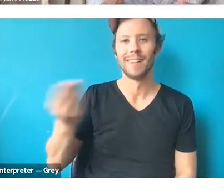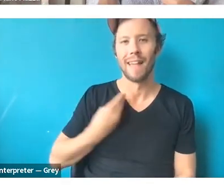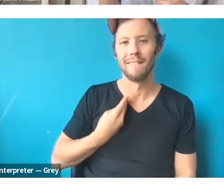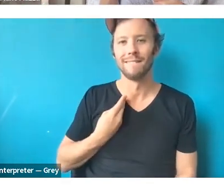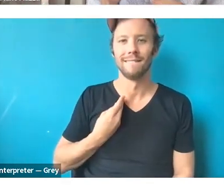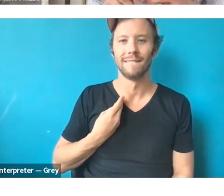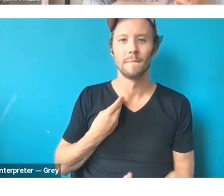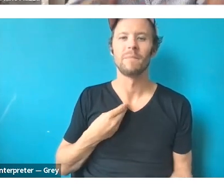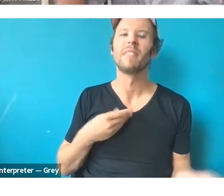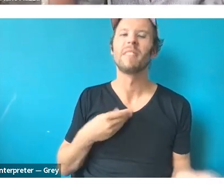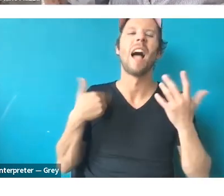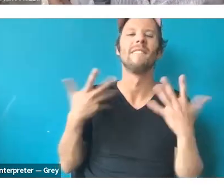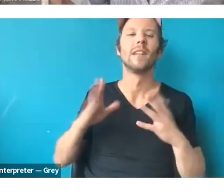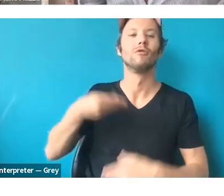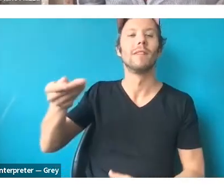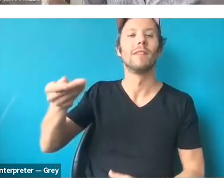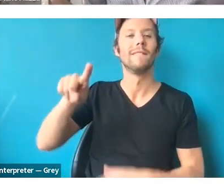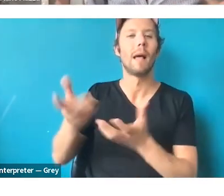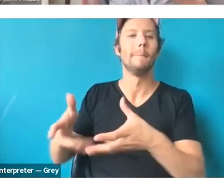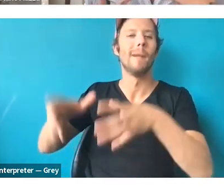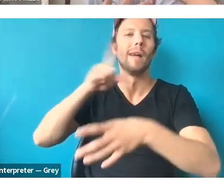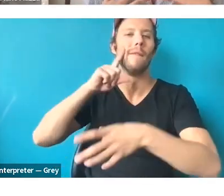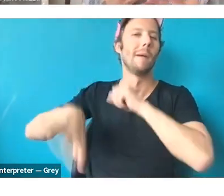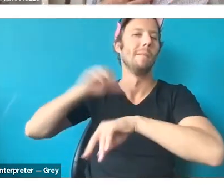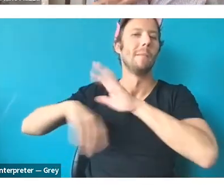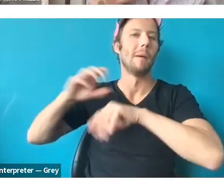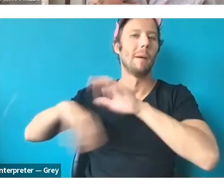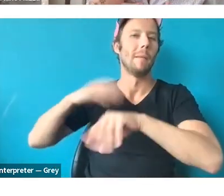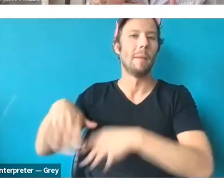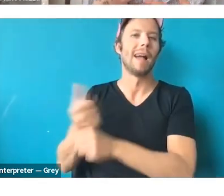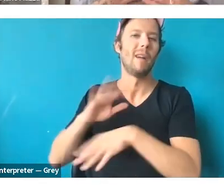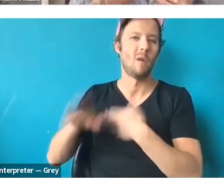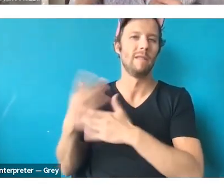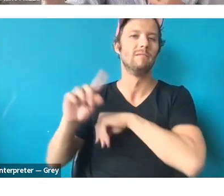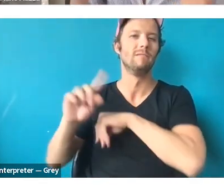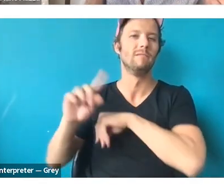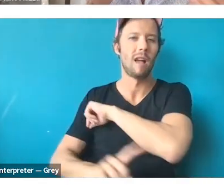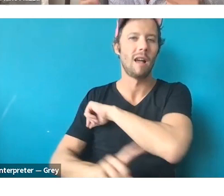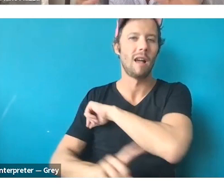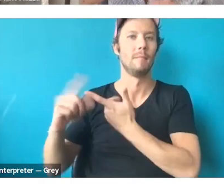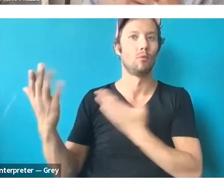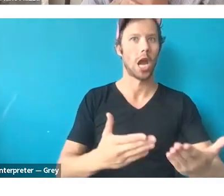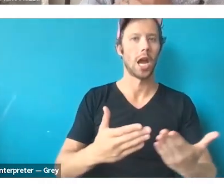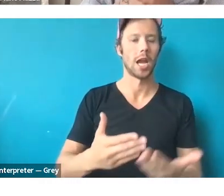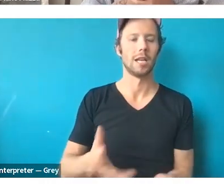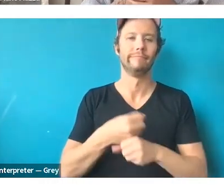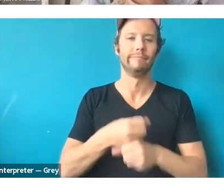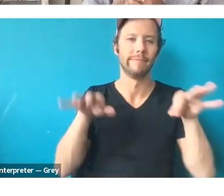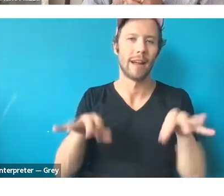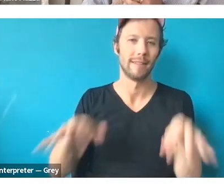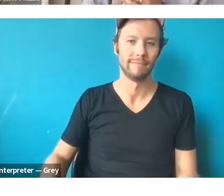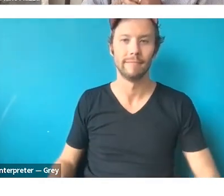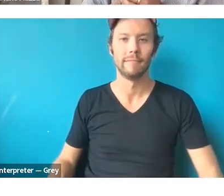sticky, messy business, and I had this beautiful resource. So when you kind of work with your, I think sometimes, especially